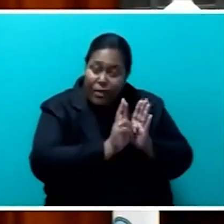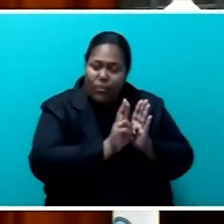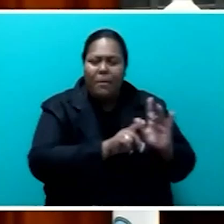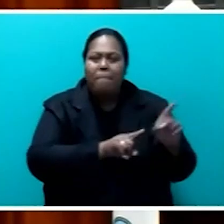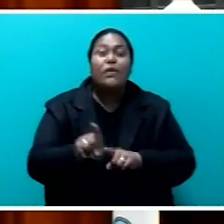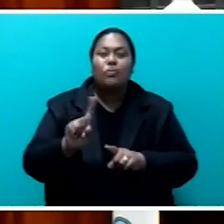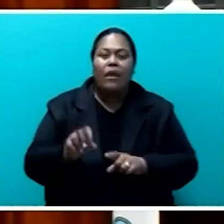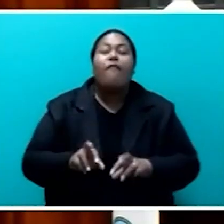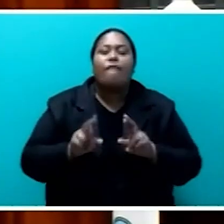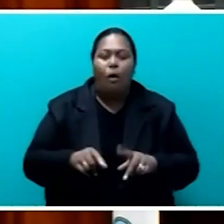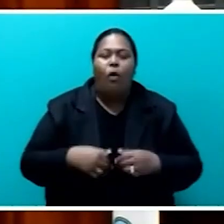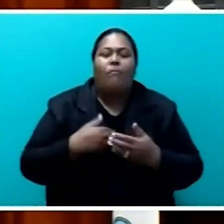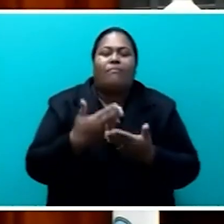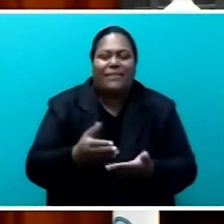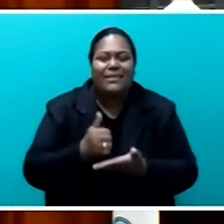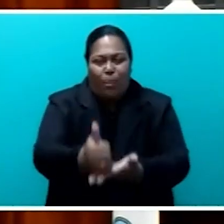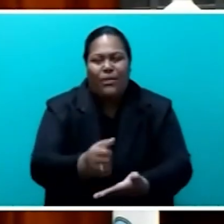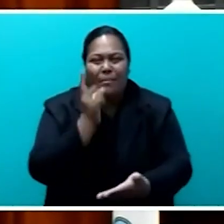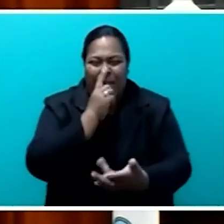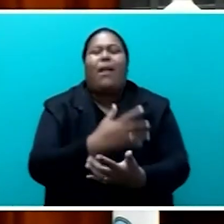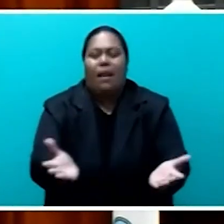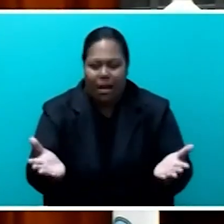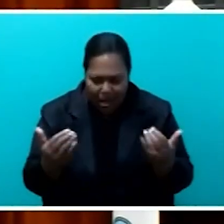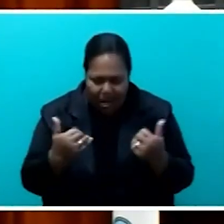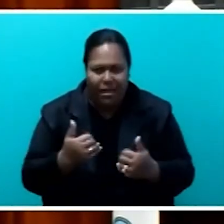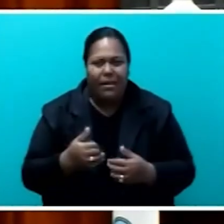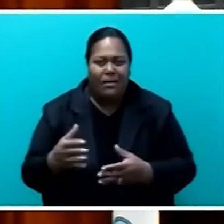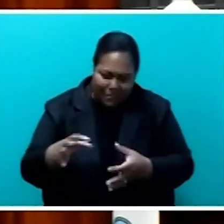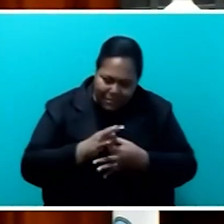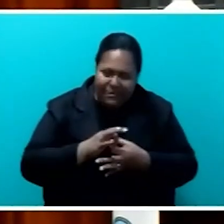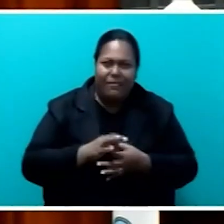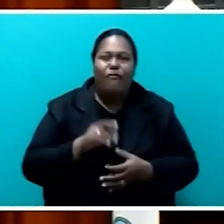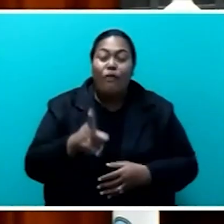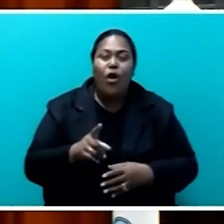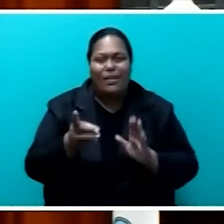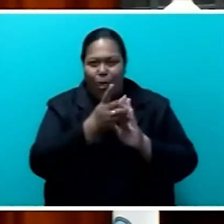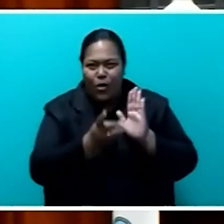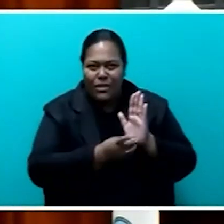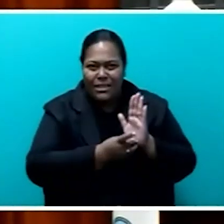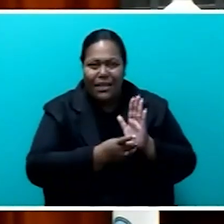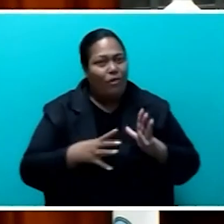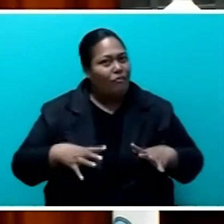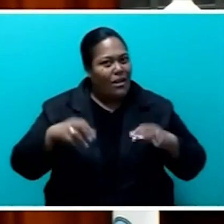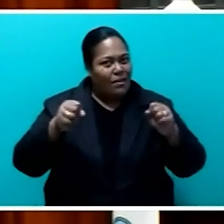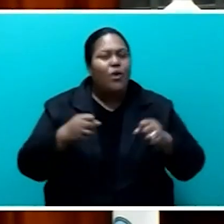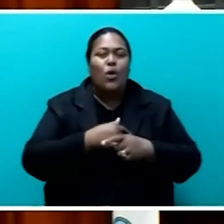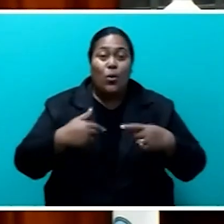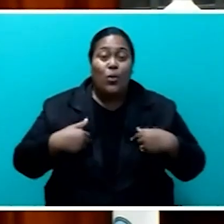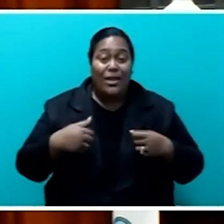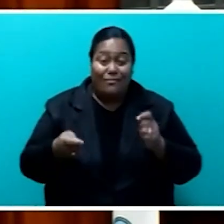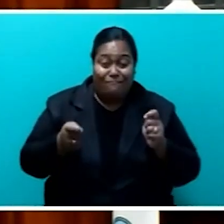the people. It is pro-nation building. It is pro-democracy. This is the way we perfect our